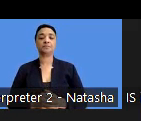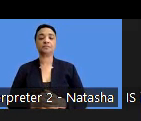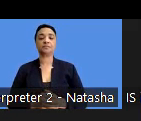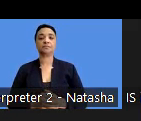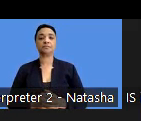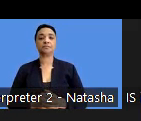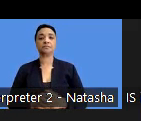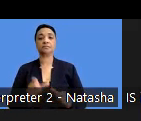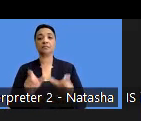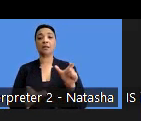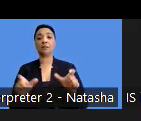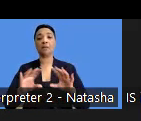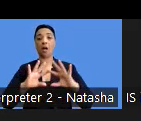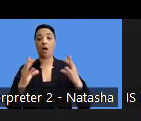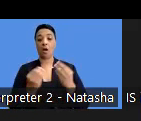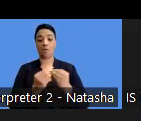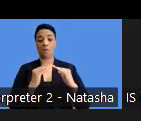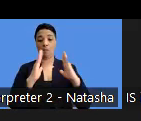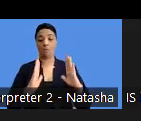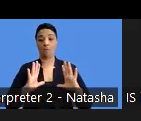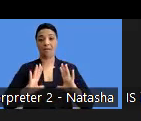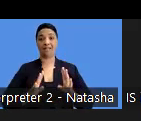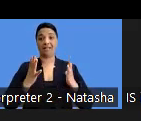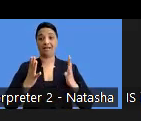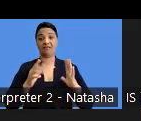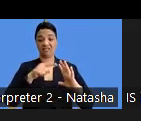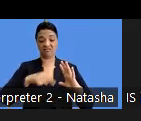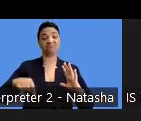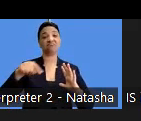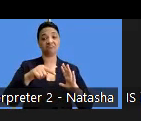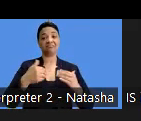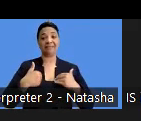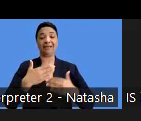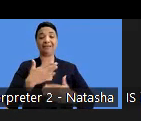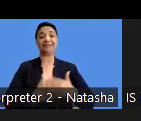disability facing heightened vulnerability exhibiting